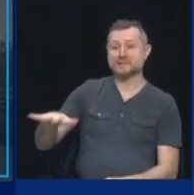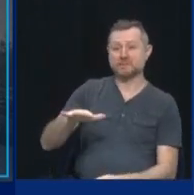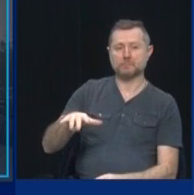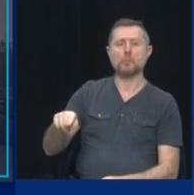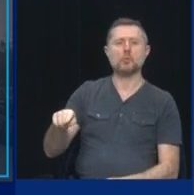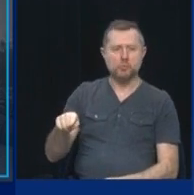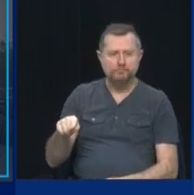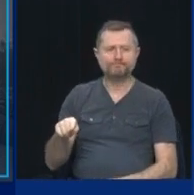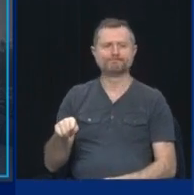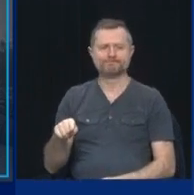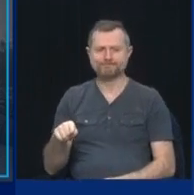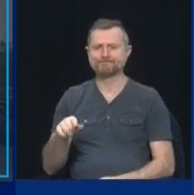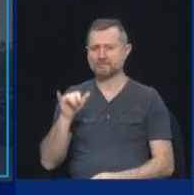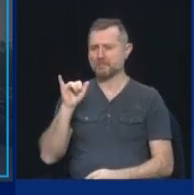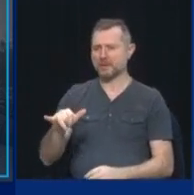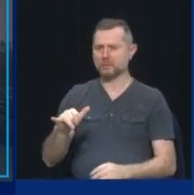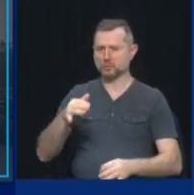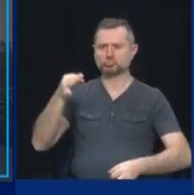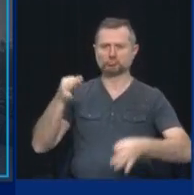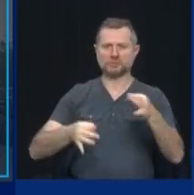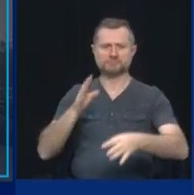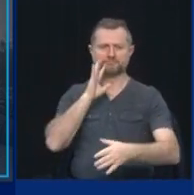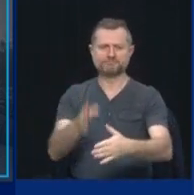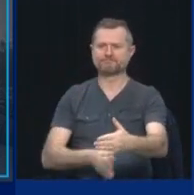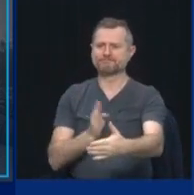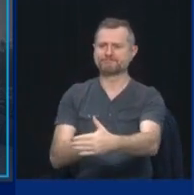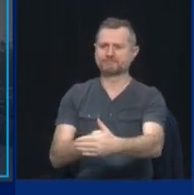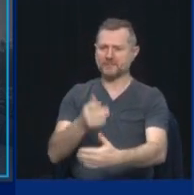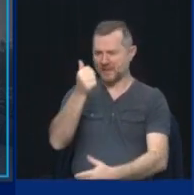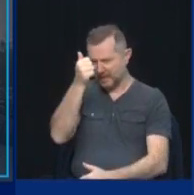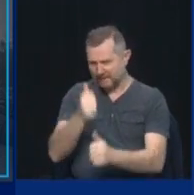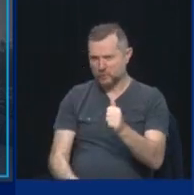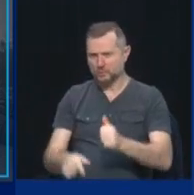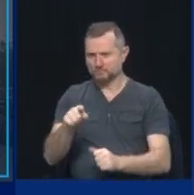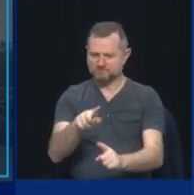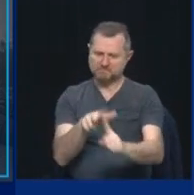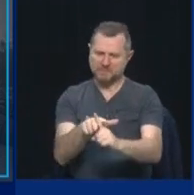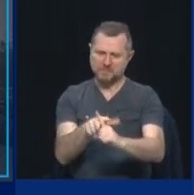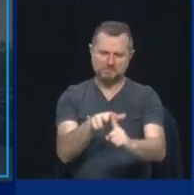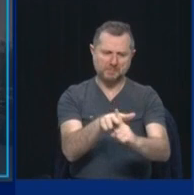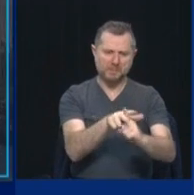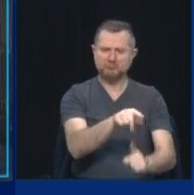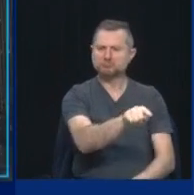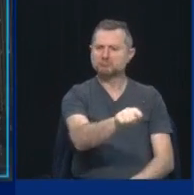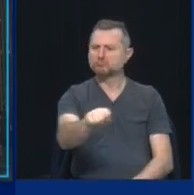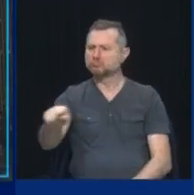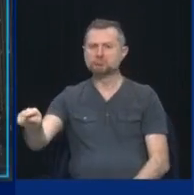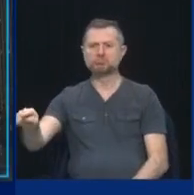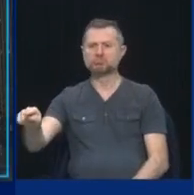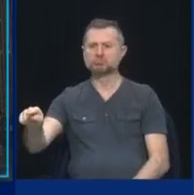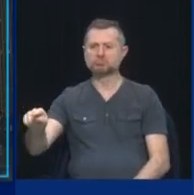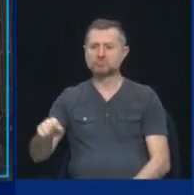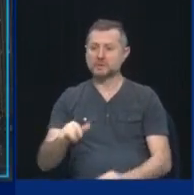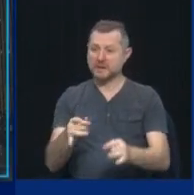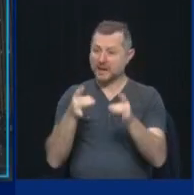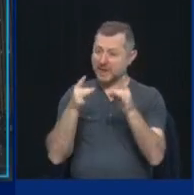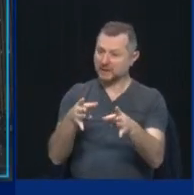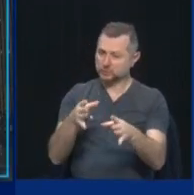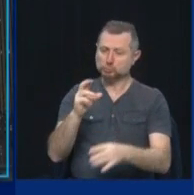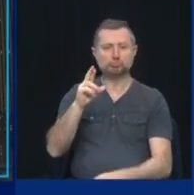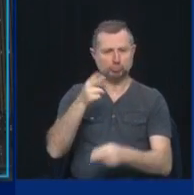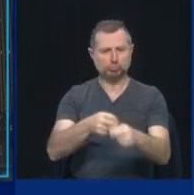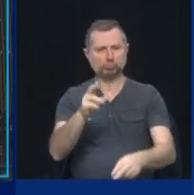fullest extent of the law. It is illegal. They are hate crimes. We have one of the strongest hate